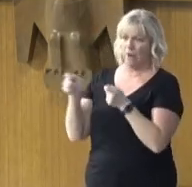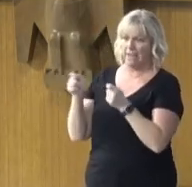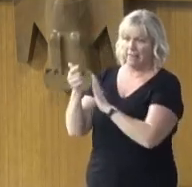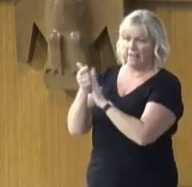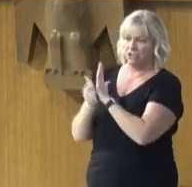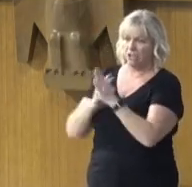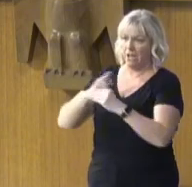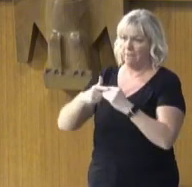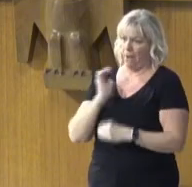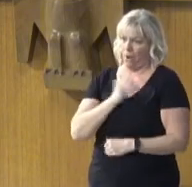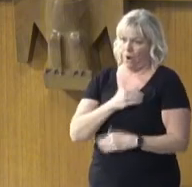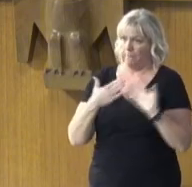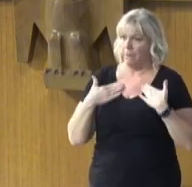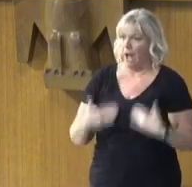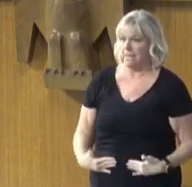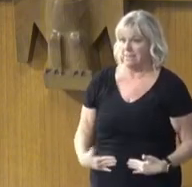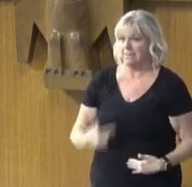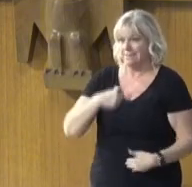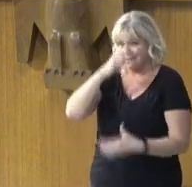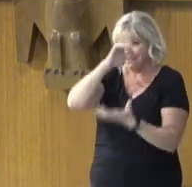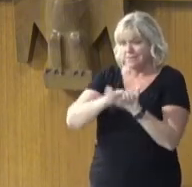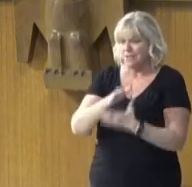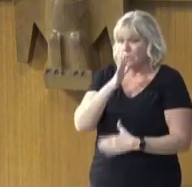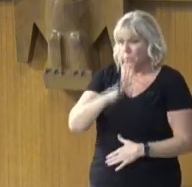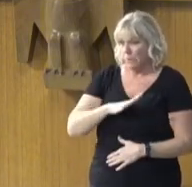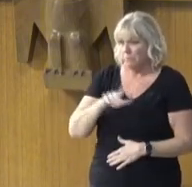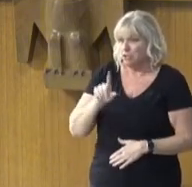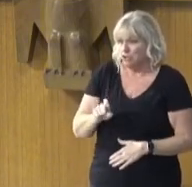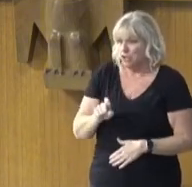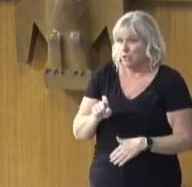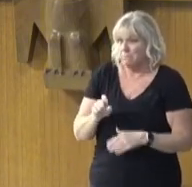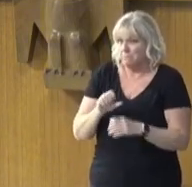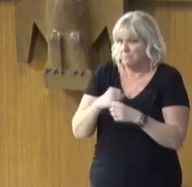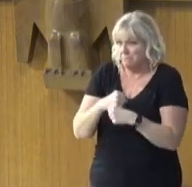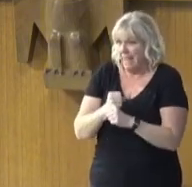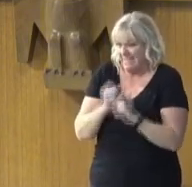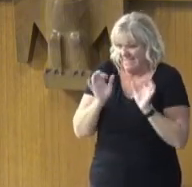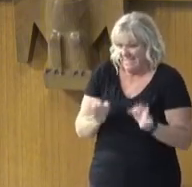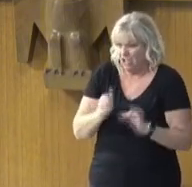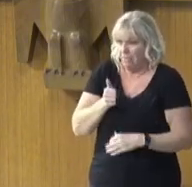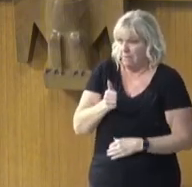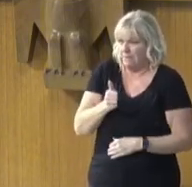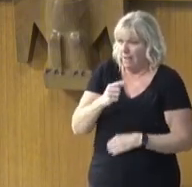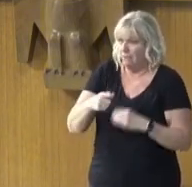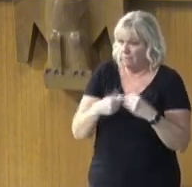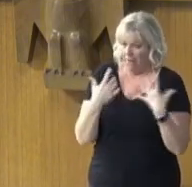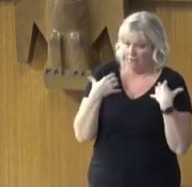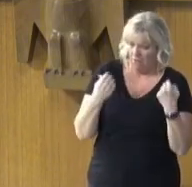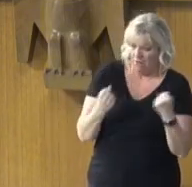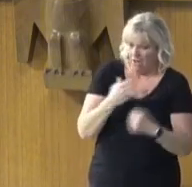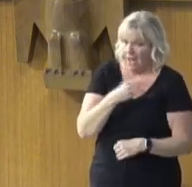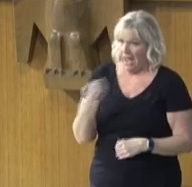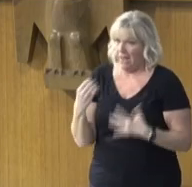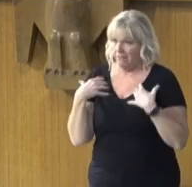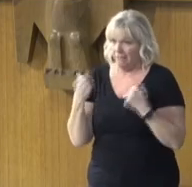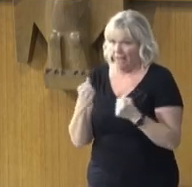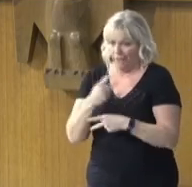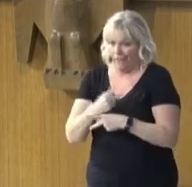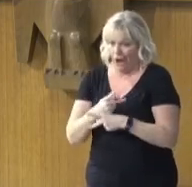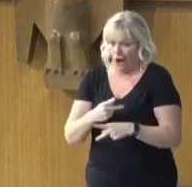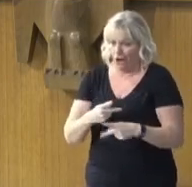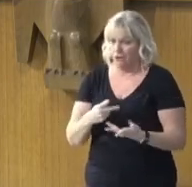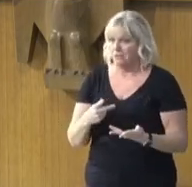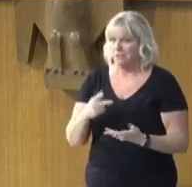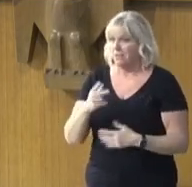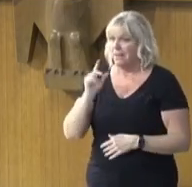I believe women should be able to make their own decisions about their fertility and their health care. gay and trans people should be able to do whatever